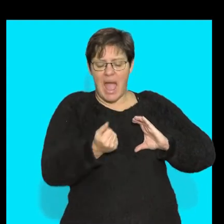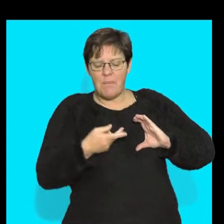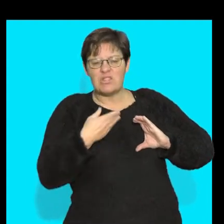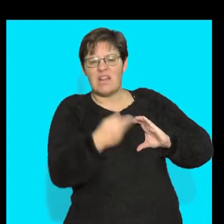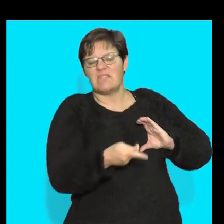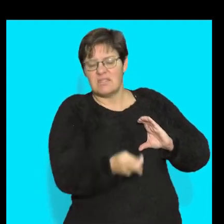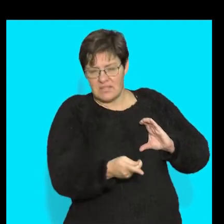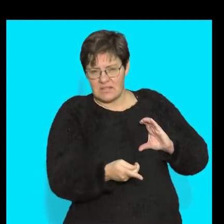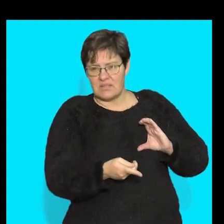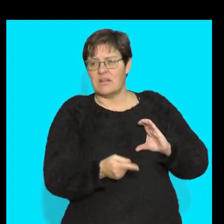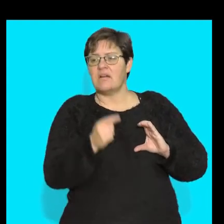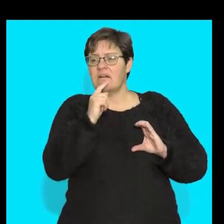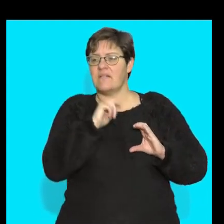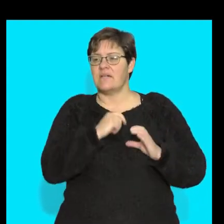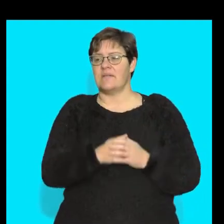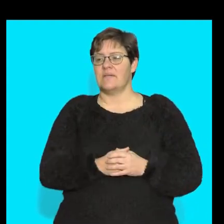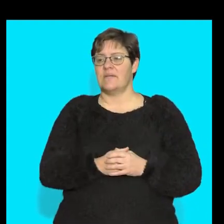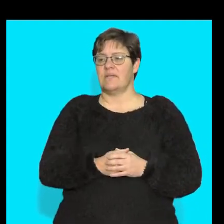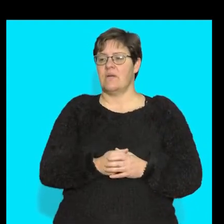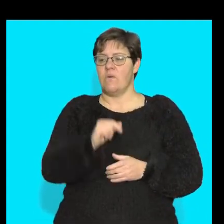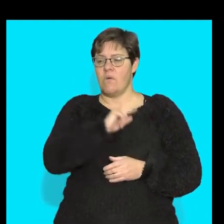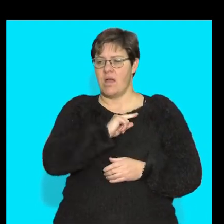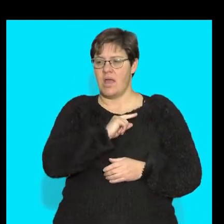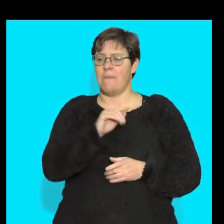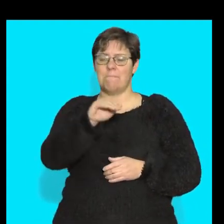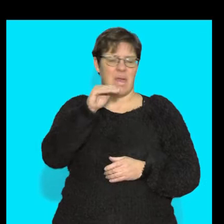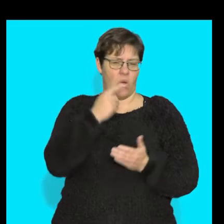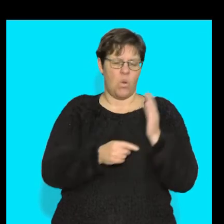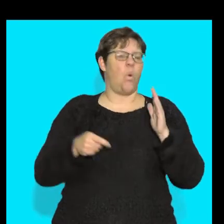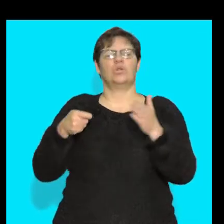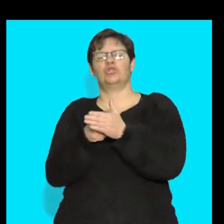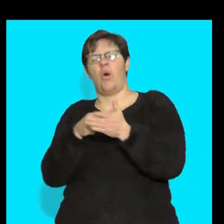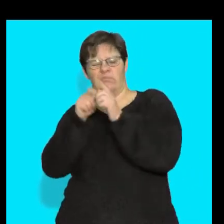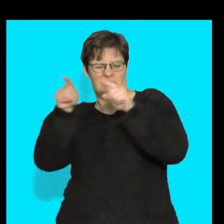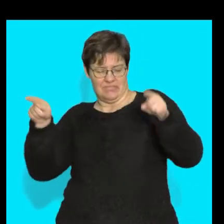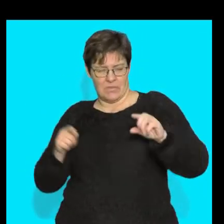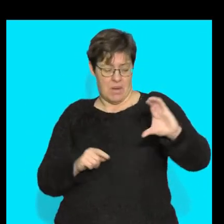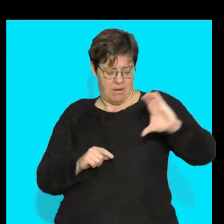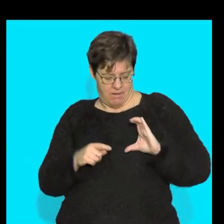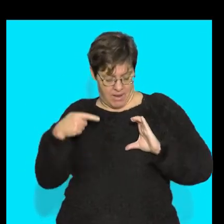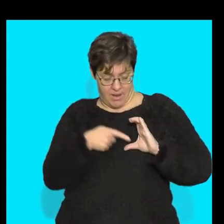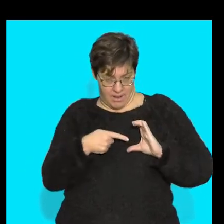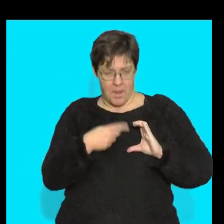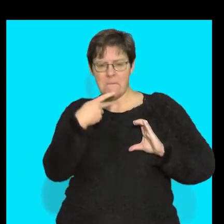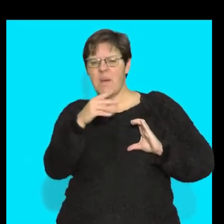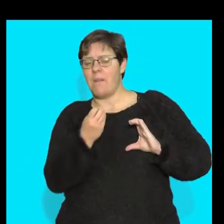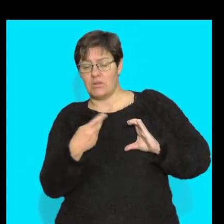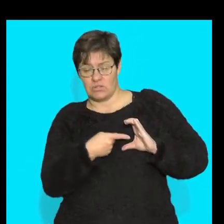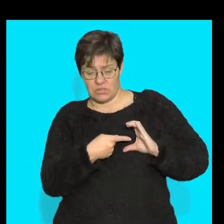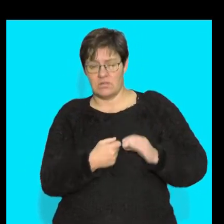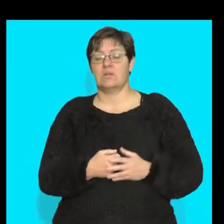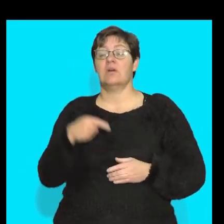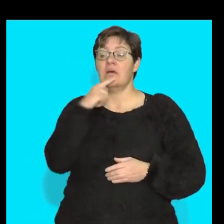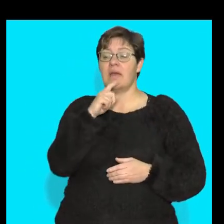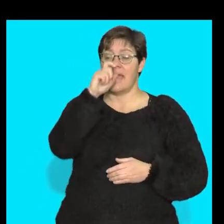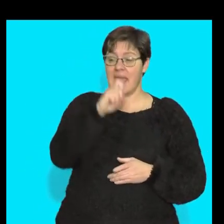bank or a shop for that matter, because it's not only banks that give you loans. And then